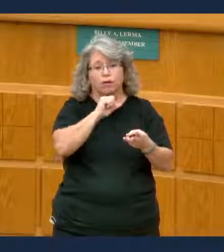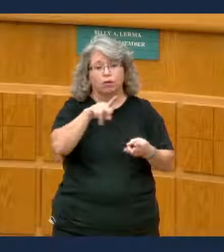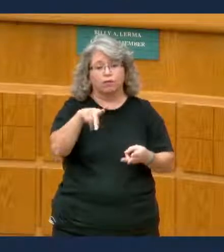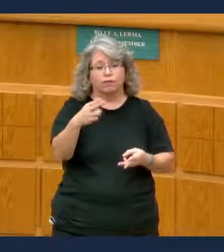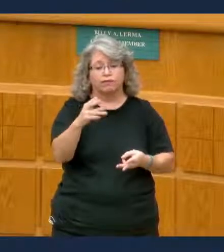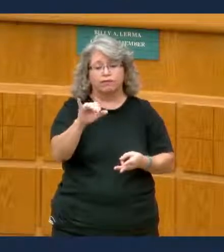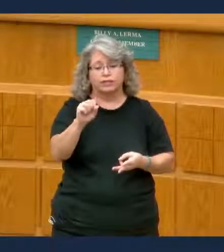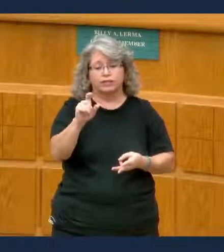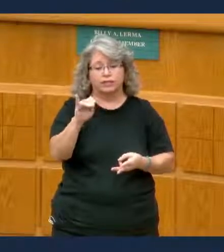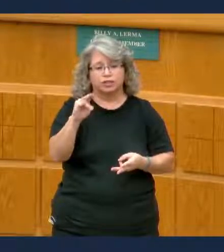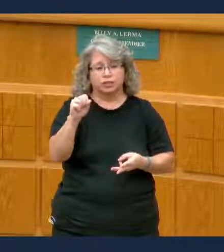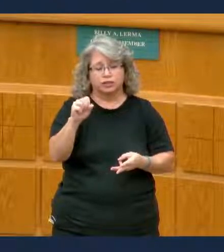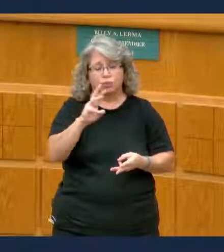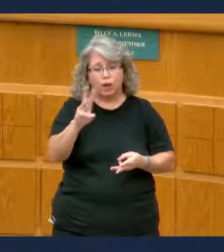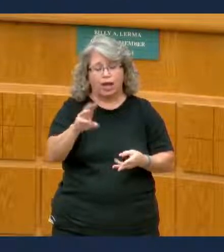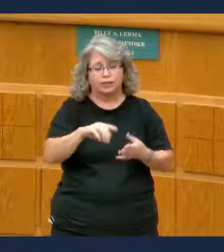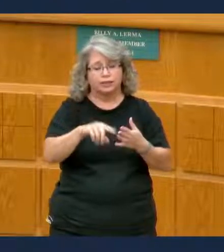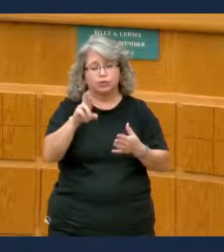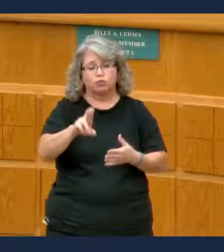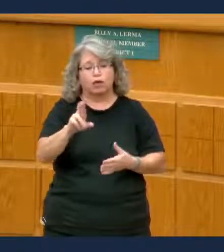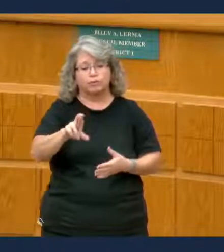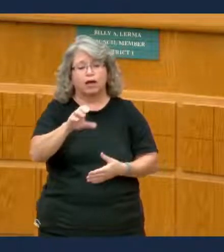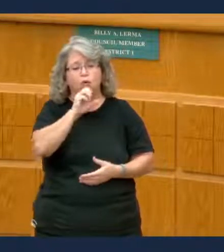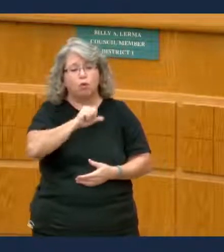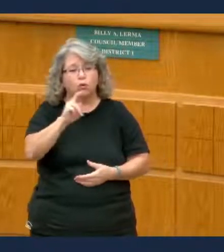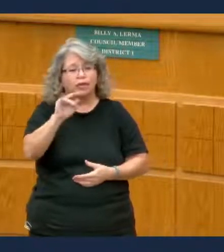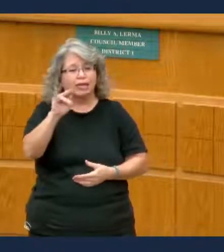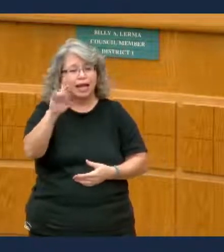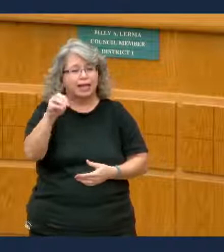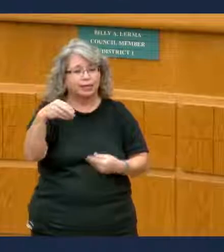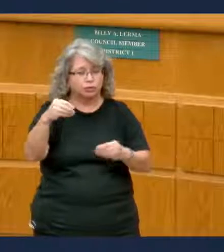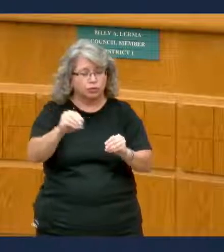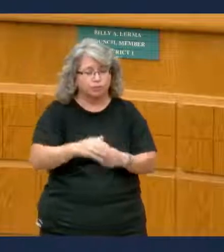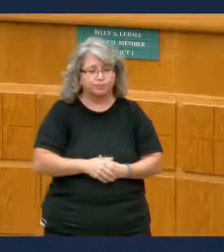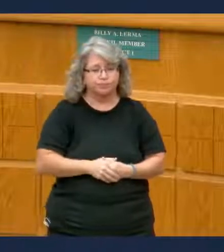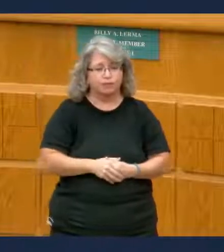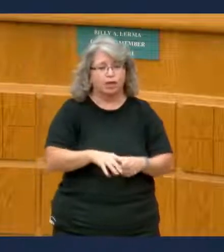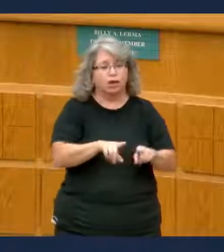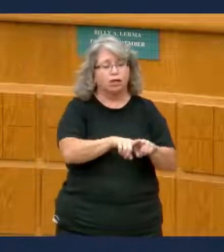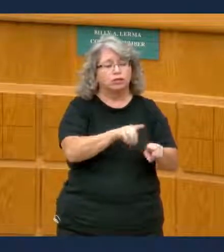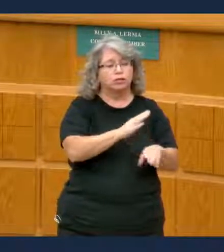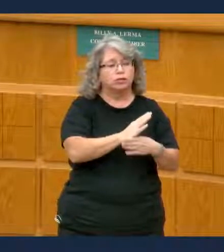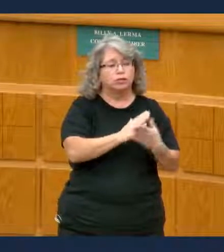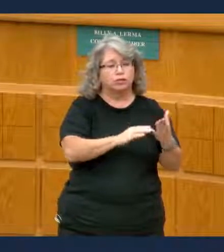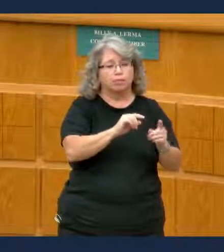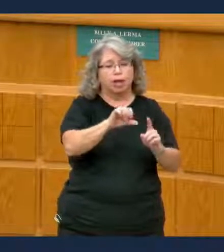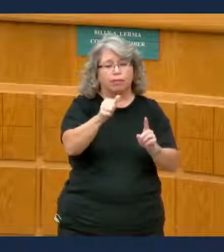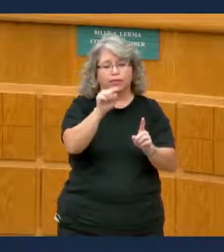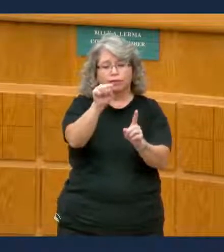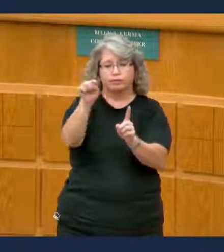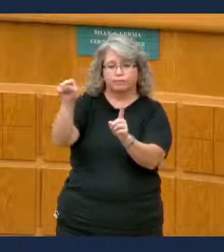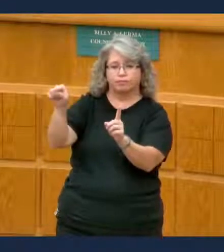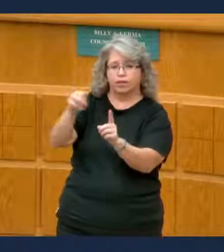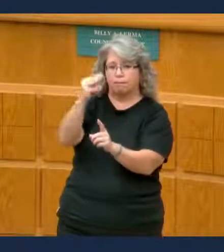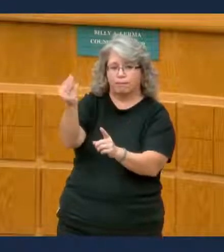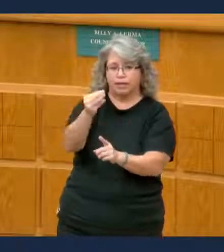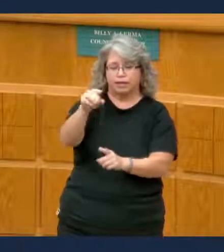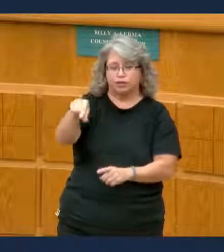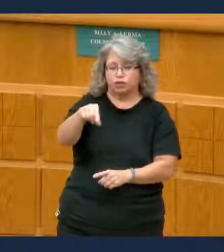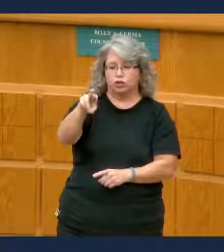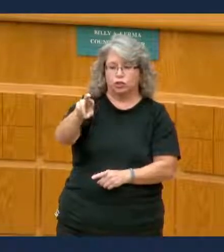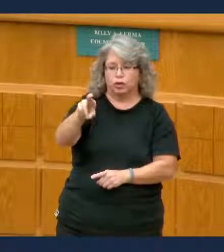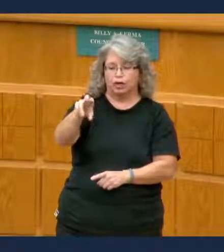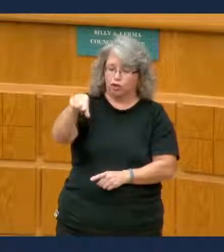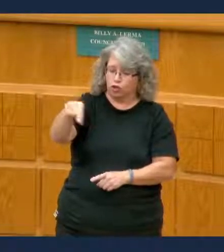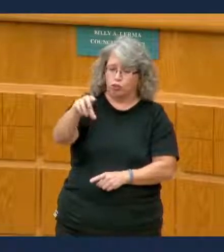Hall. We also have some off-site clinics on Mondays, the QSR Legacy from 11 to 6.